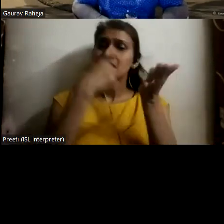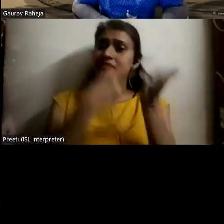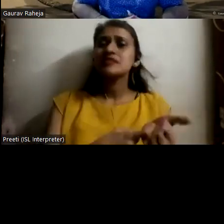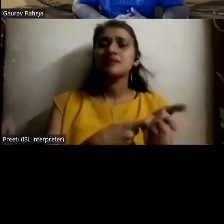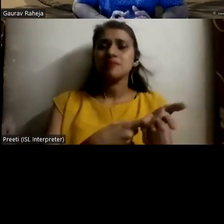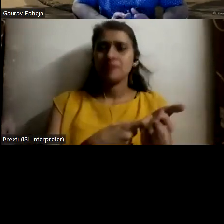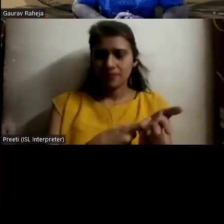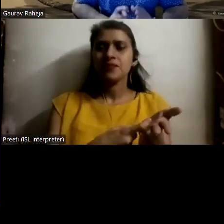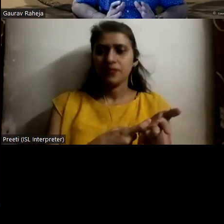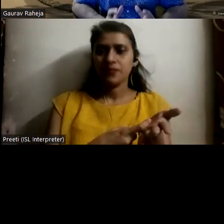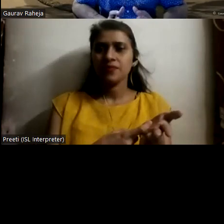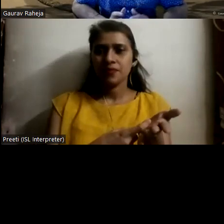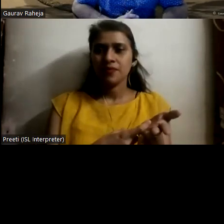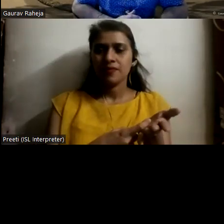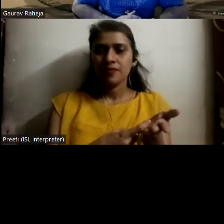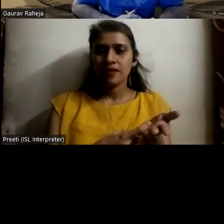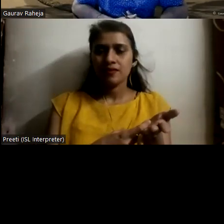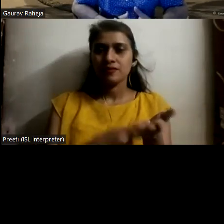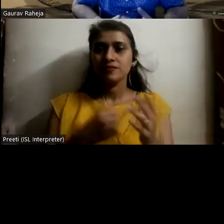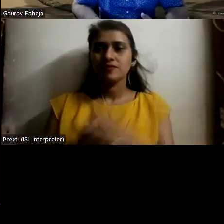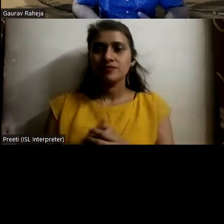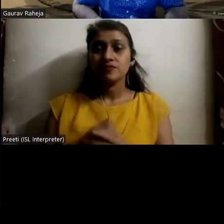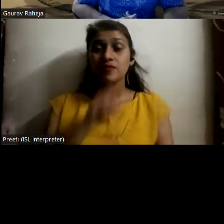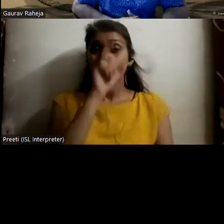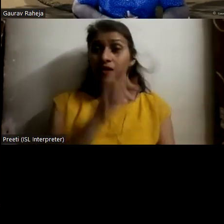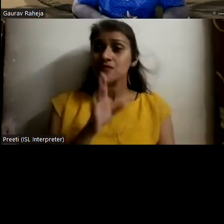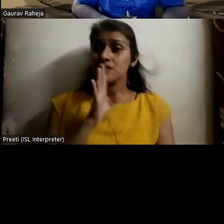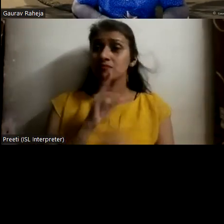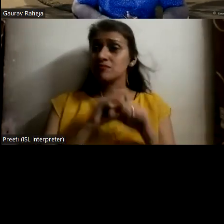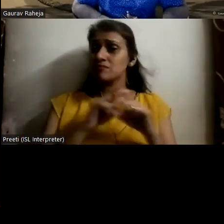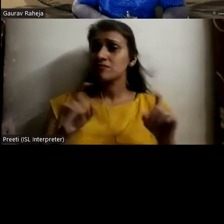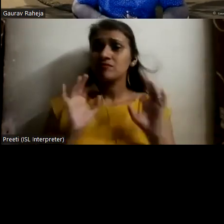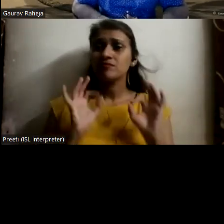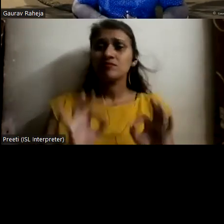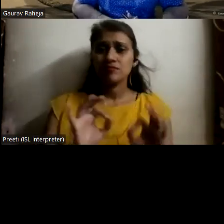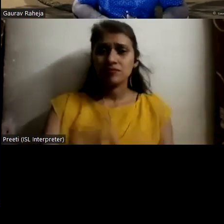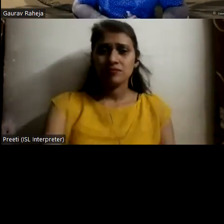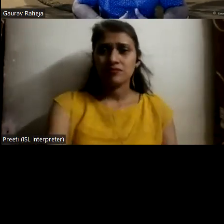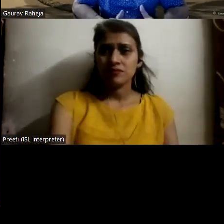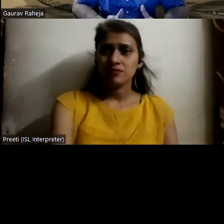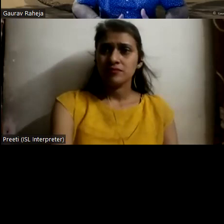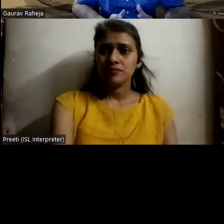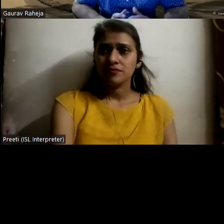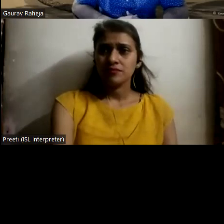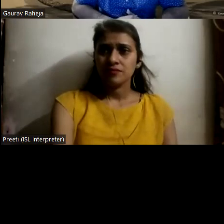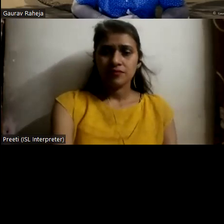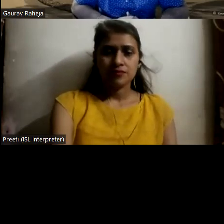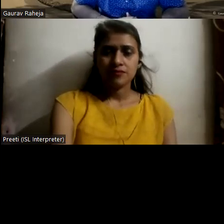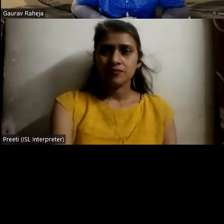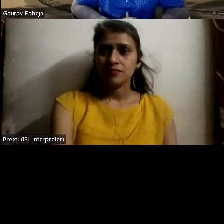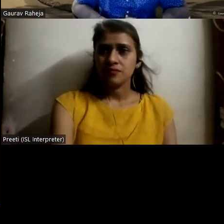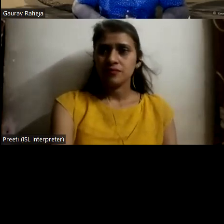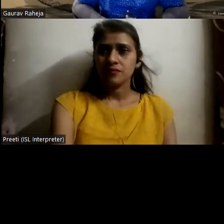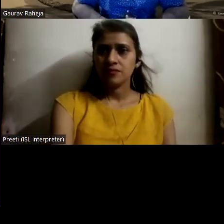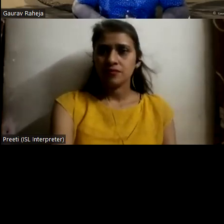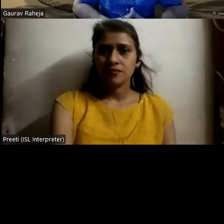could see the world and have a vision of a world in a very inclusive way. What is the challenge that we today have as part of